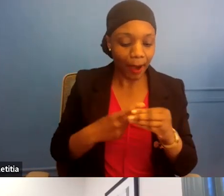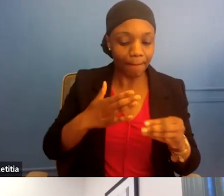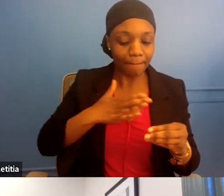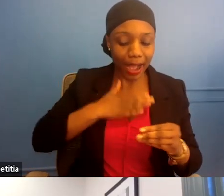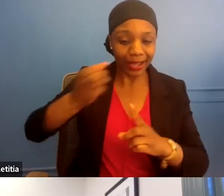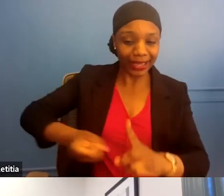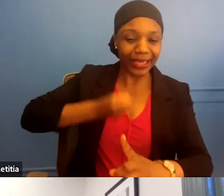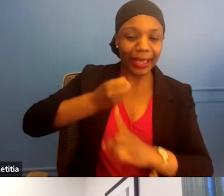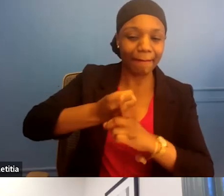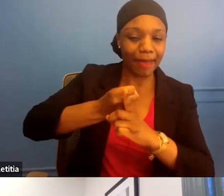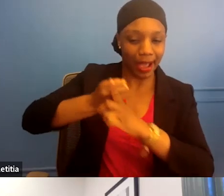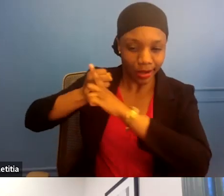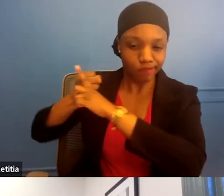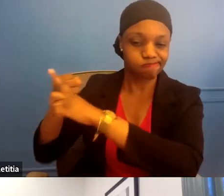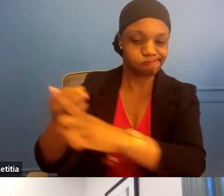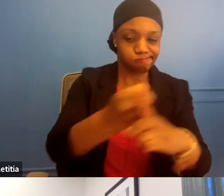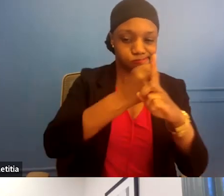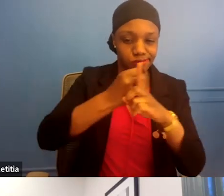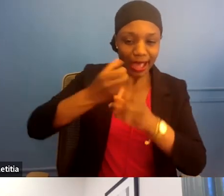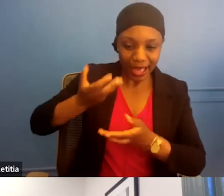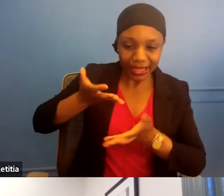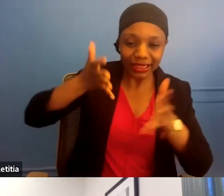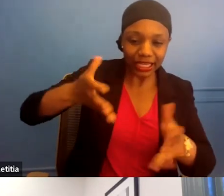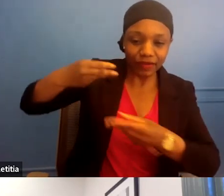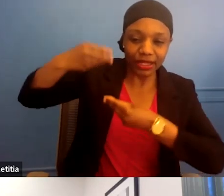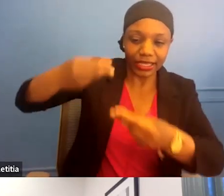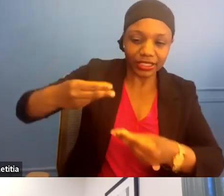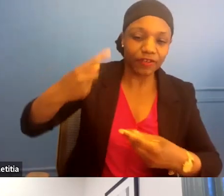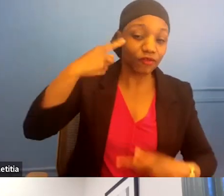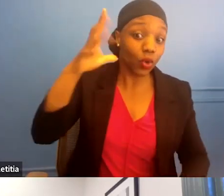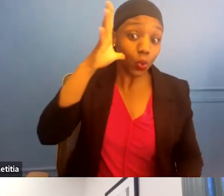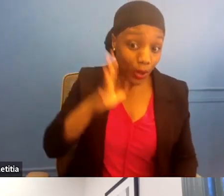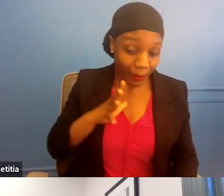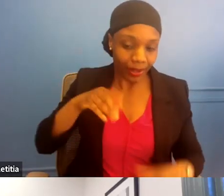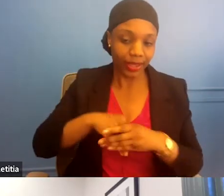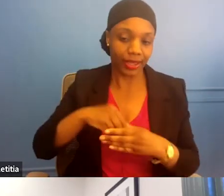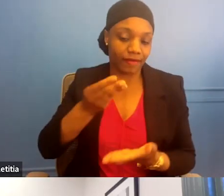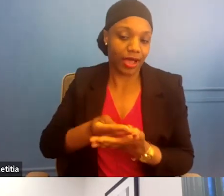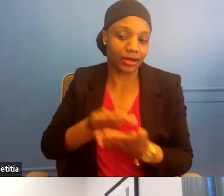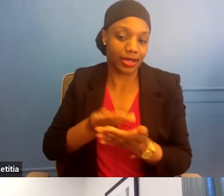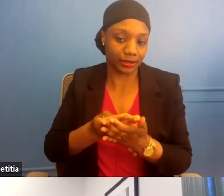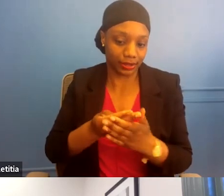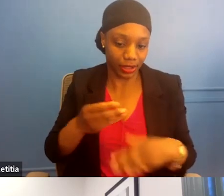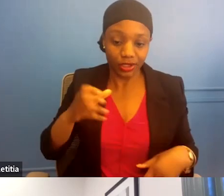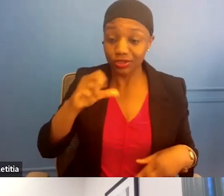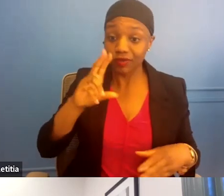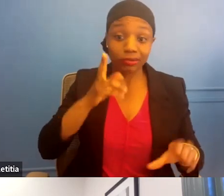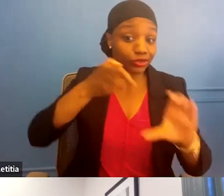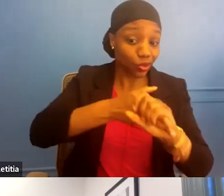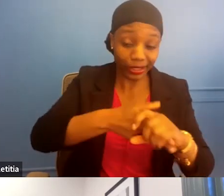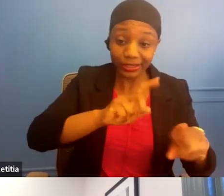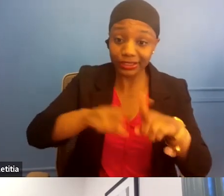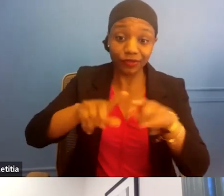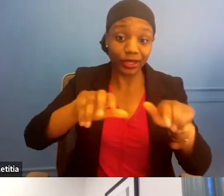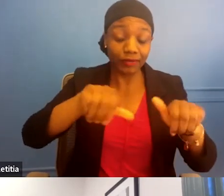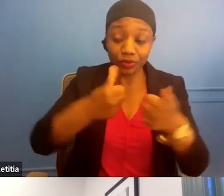leave a legacy that's positive for future women in finance. So whether it's even joining women's committee and initiatives at Carrollton, but